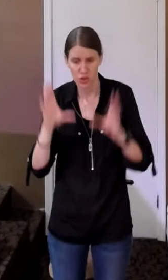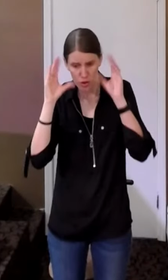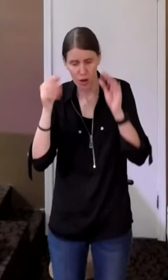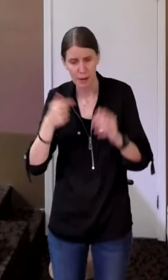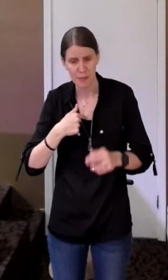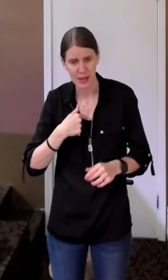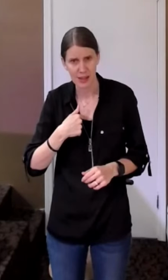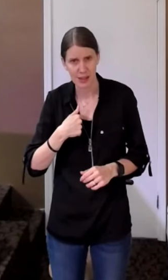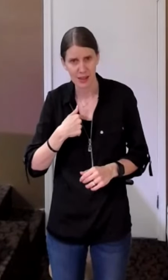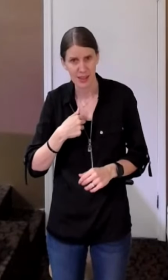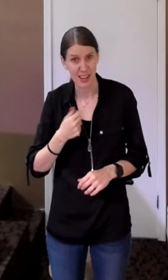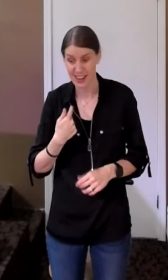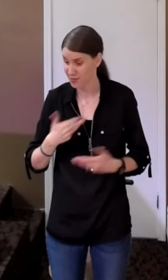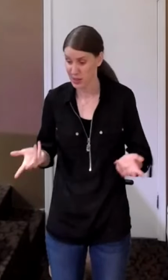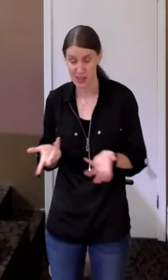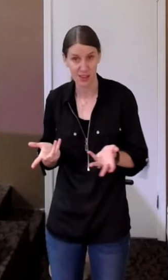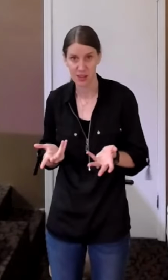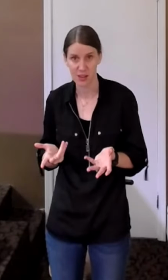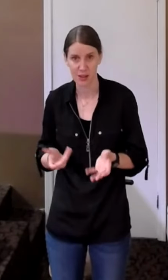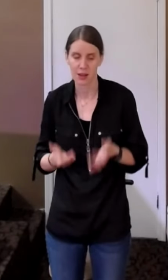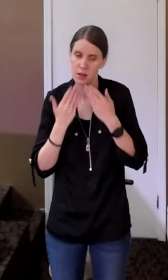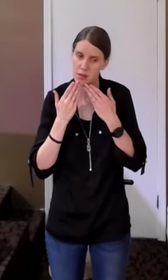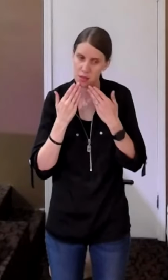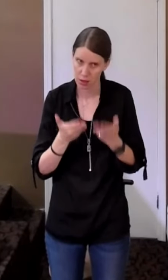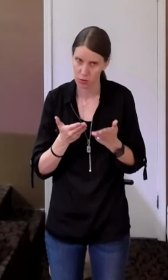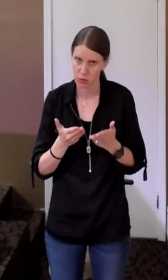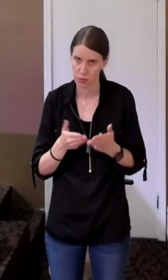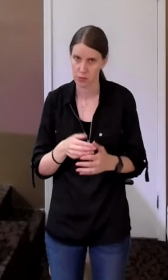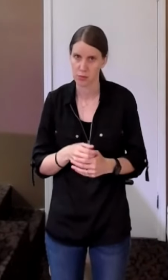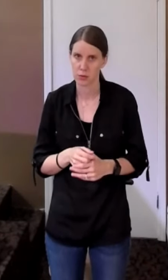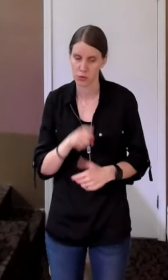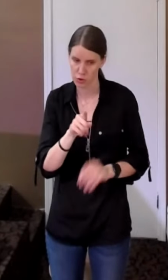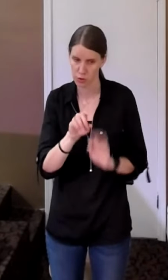praise God. And I pray for you in that respect.